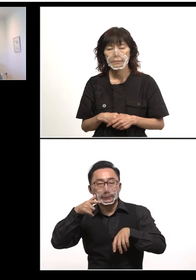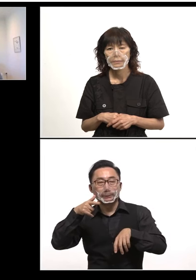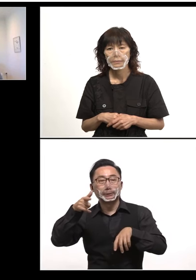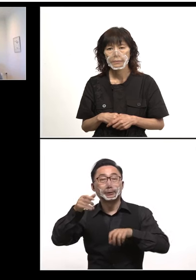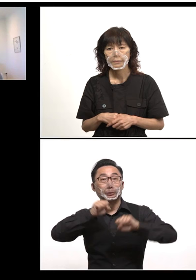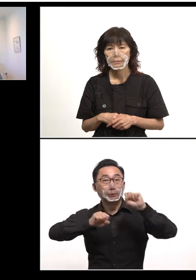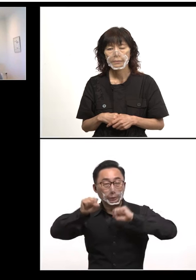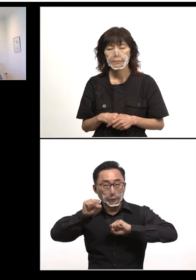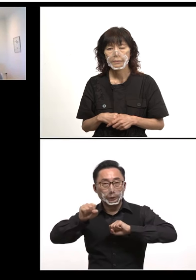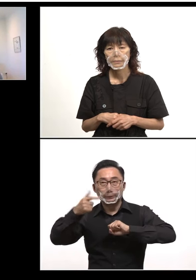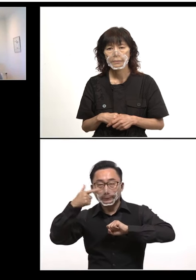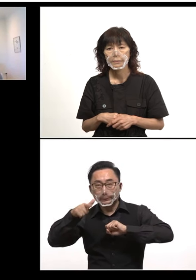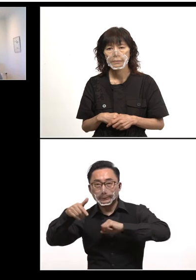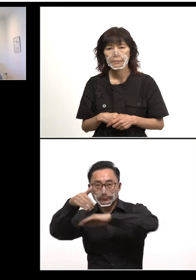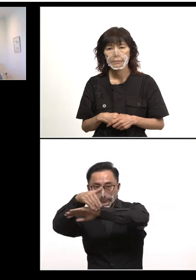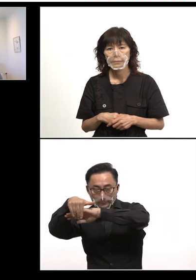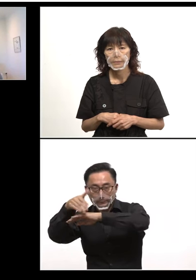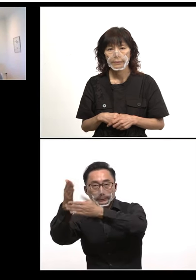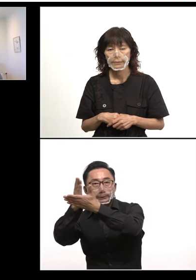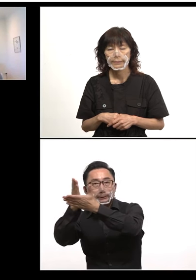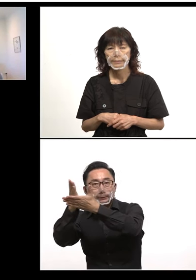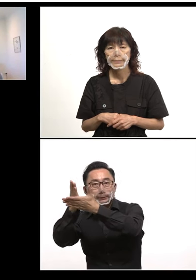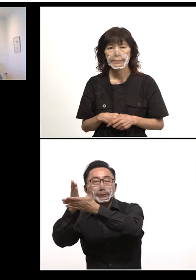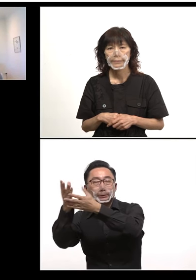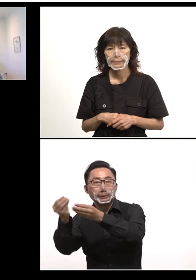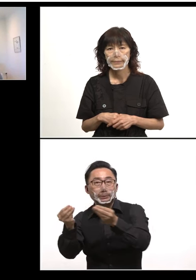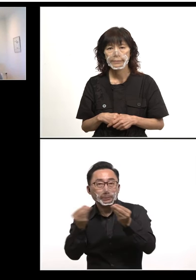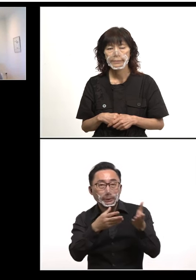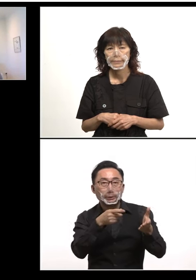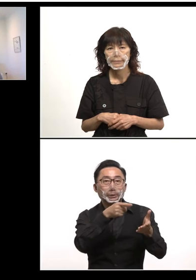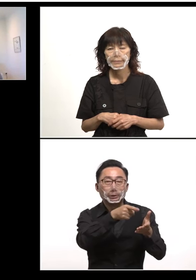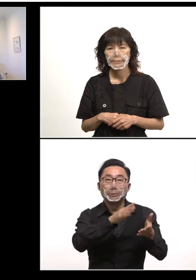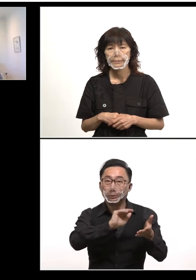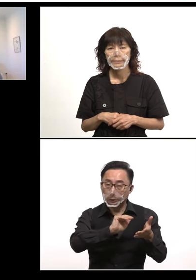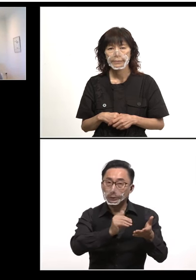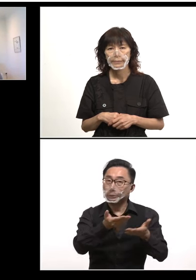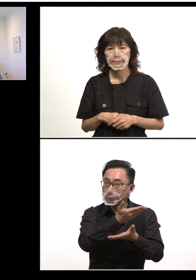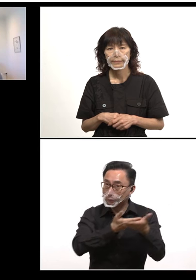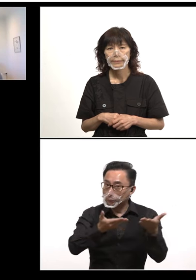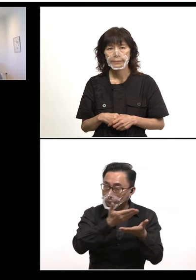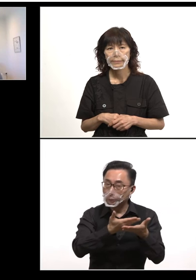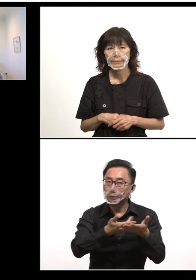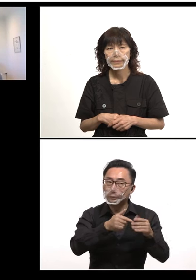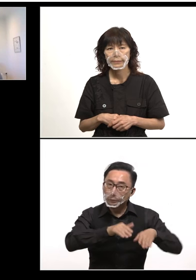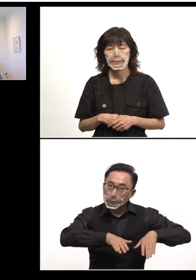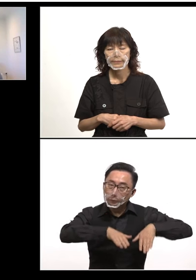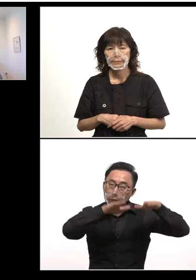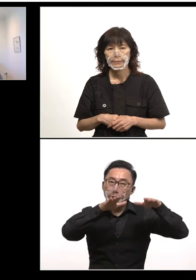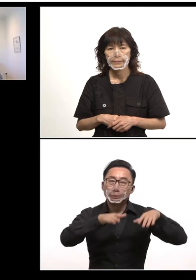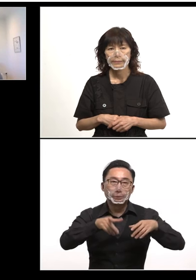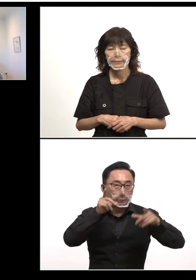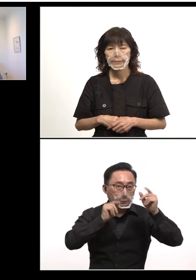to be in, just a culture where I'm learning more and more about it. And I think once people